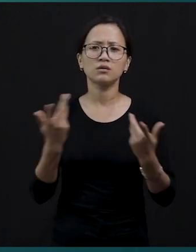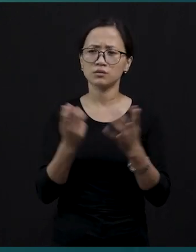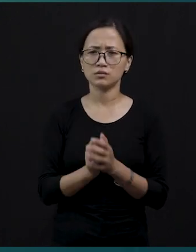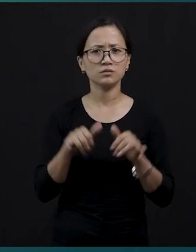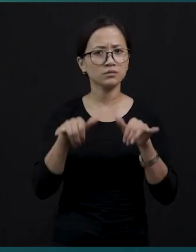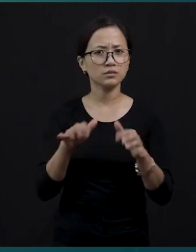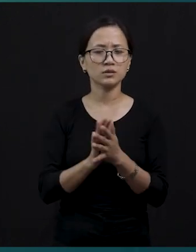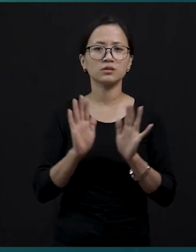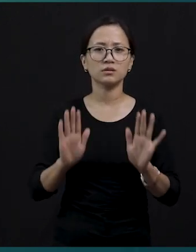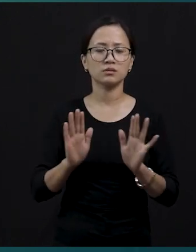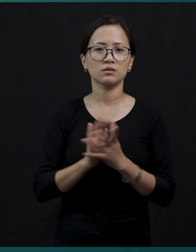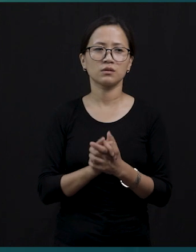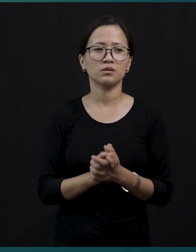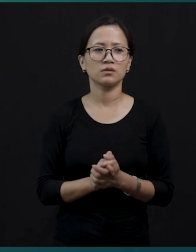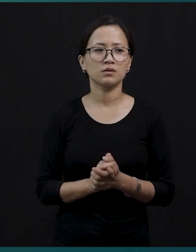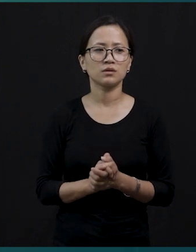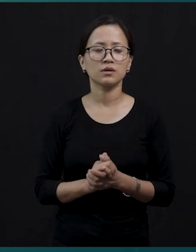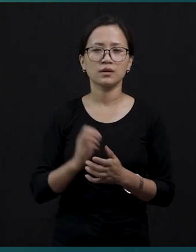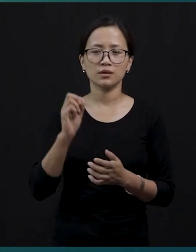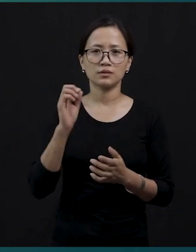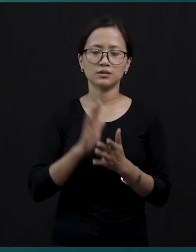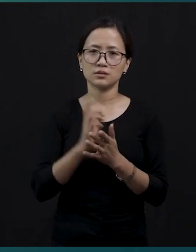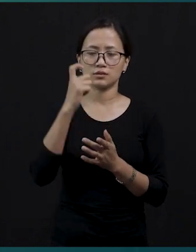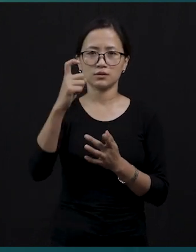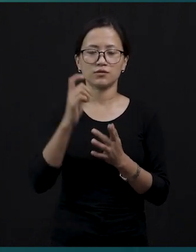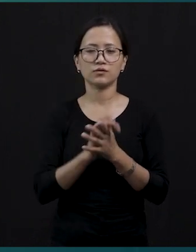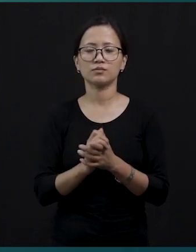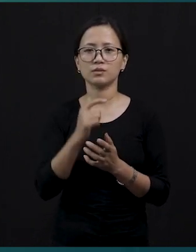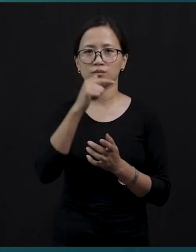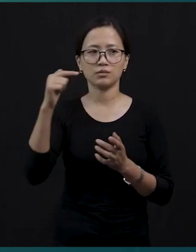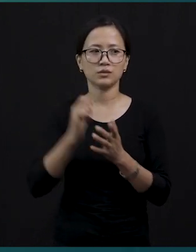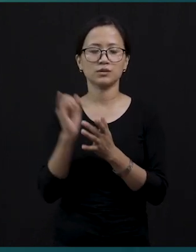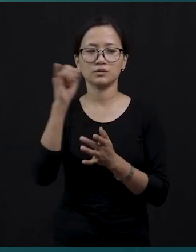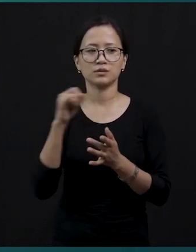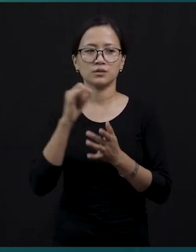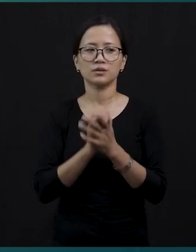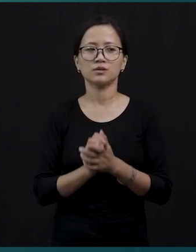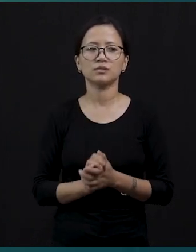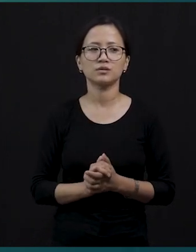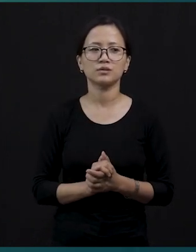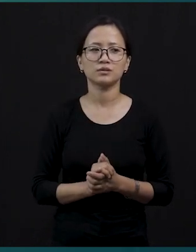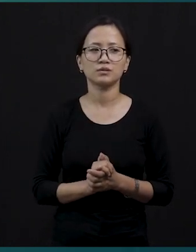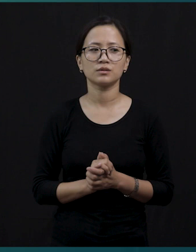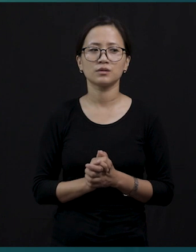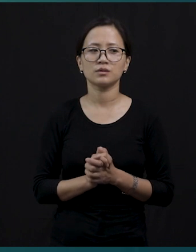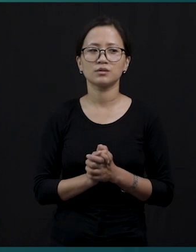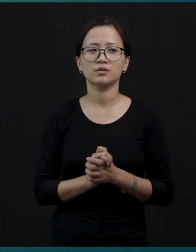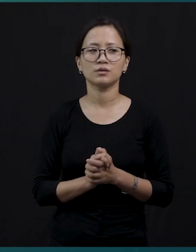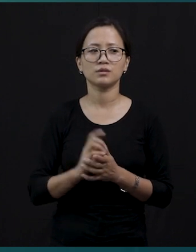will remain here again? How much it will be? It will be 7. So 7 minus 6, how much it is, children? It will